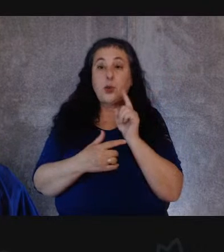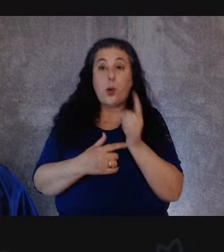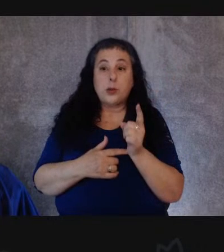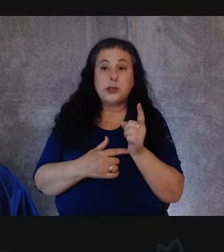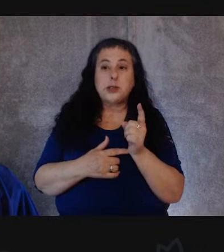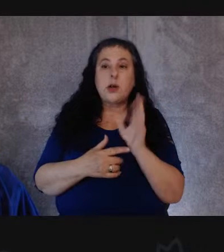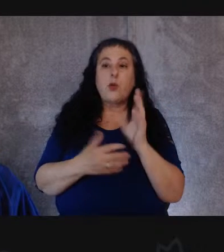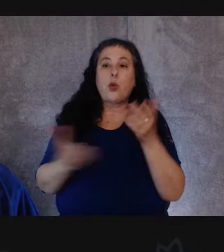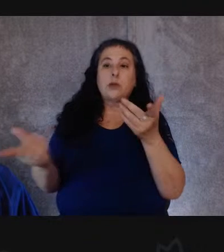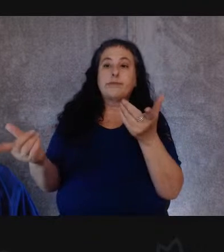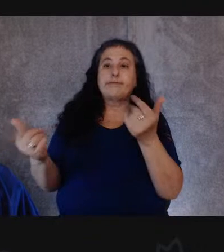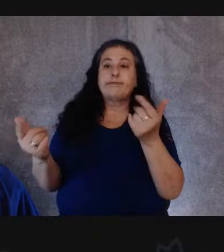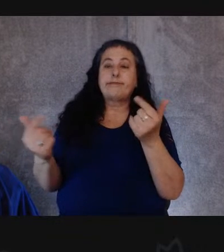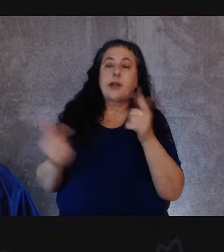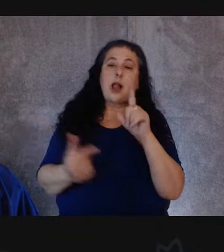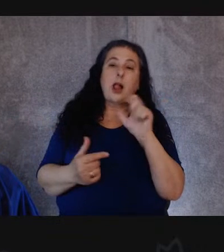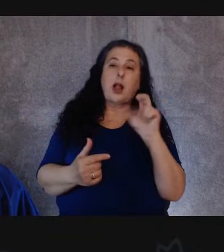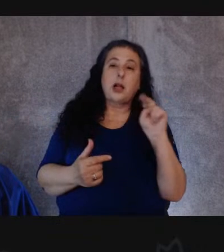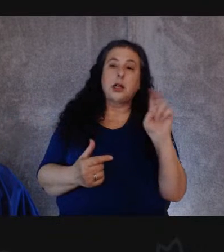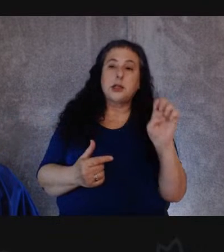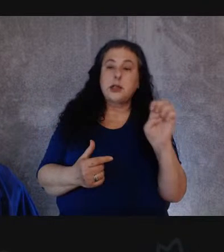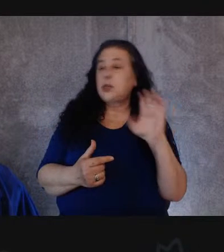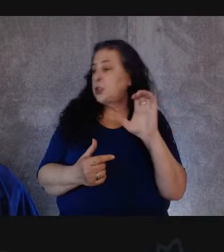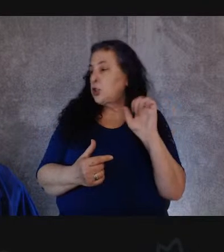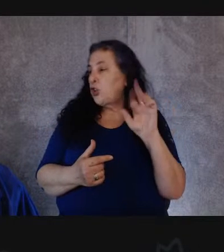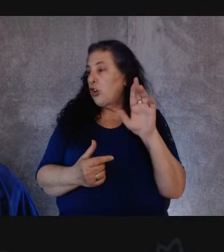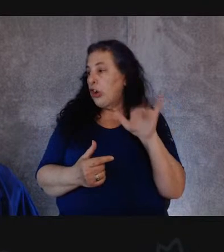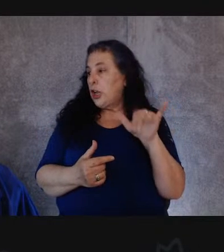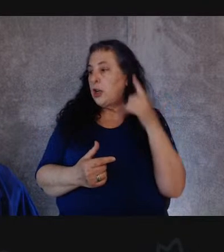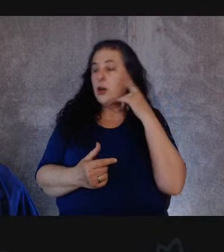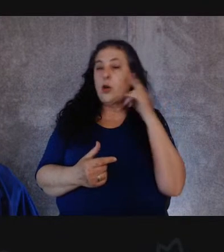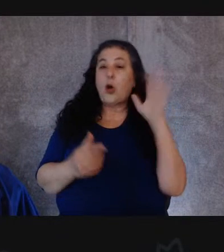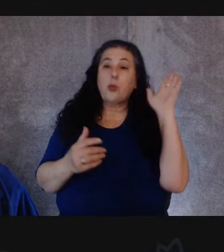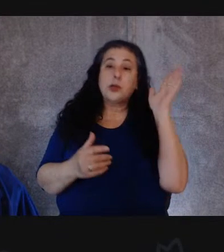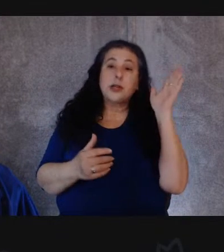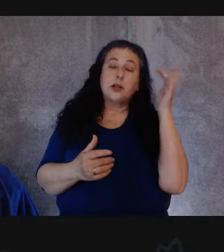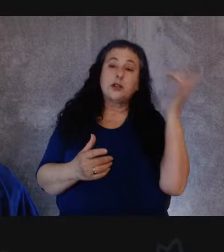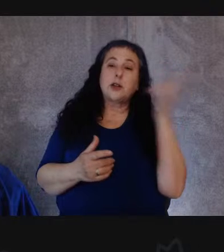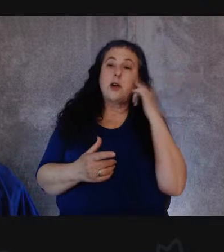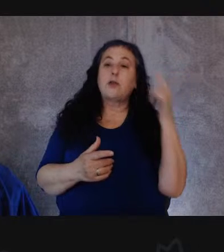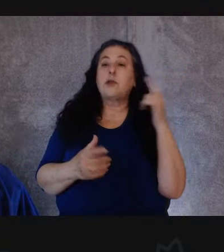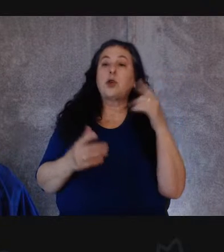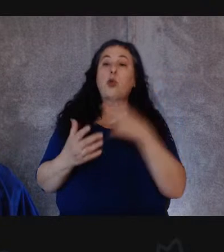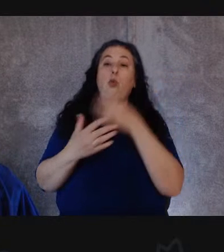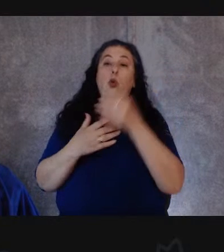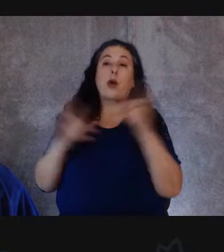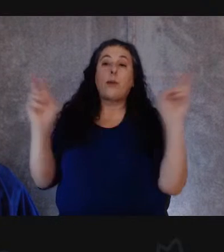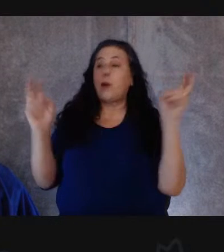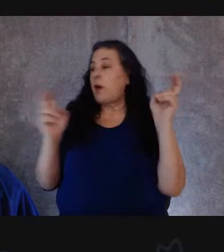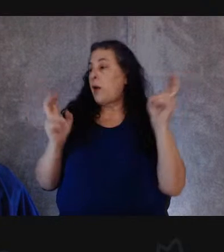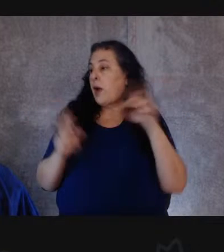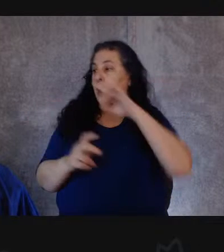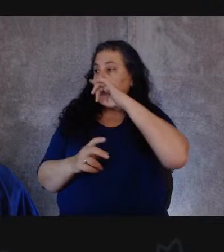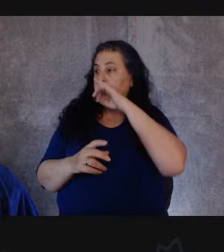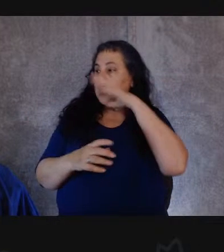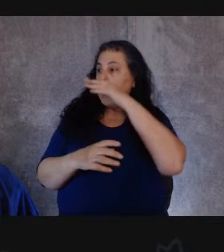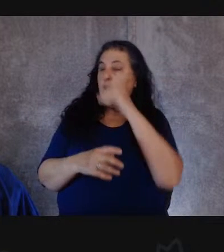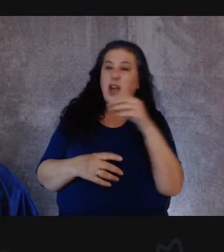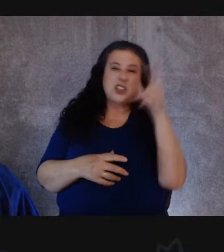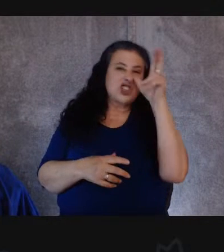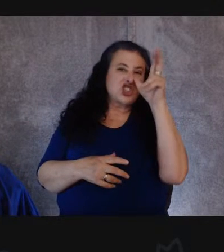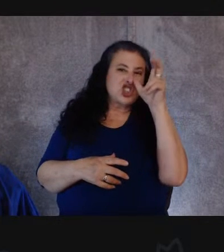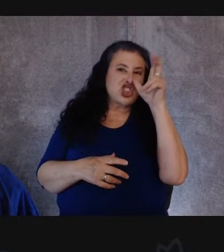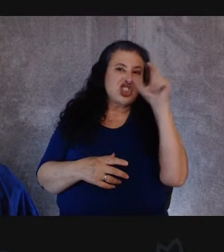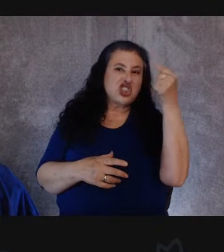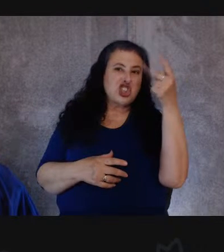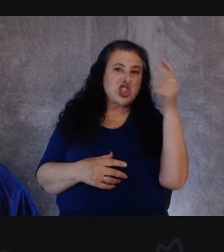I will bring on Lynne Curry, our presenter for this evening, to present the program titled Kids and Germs, Child